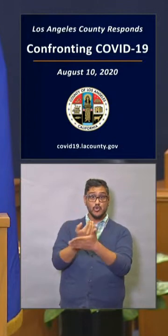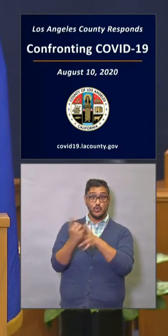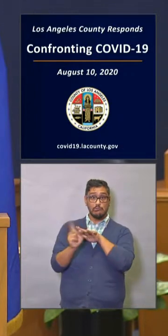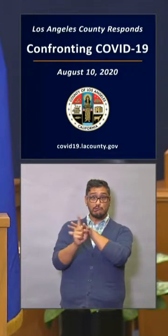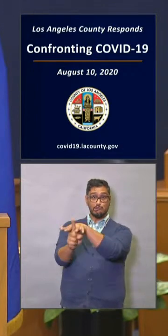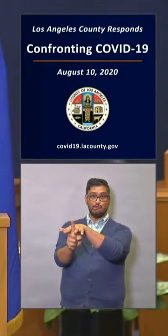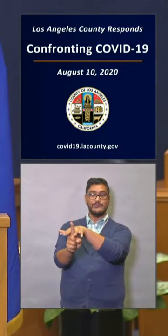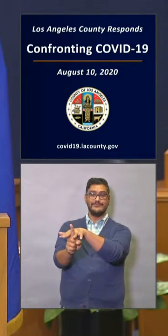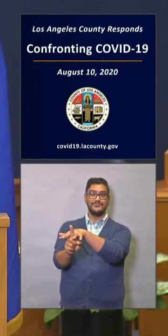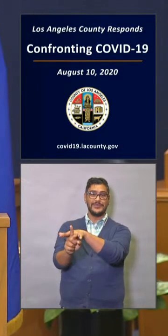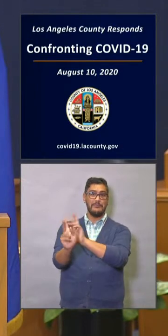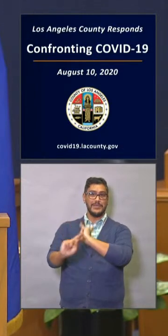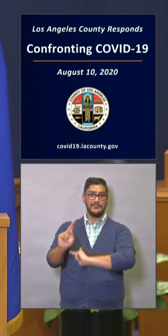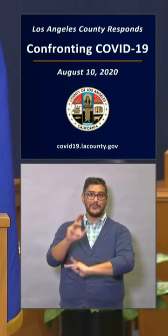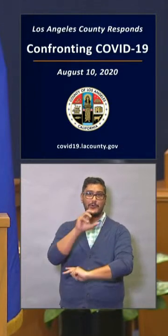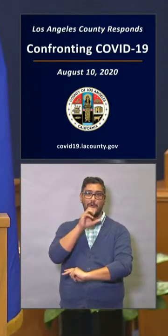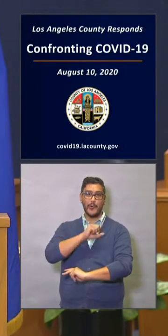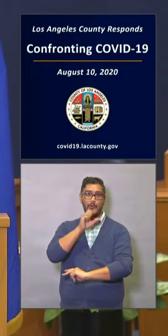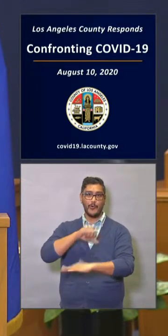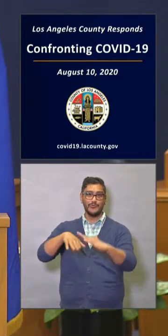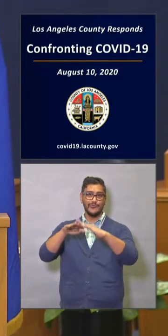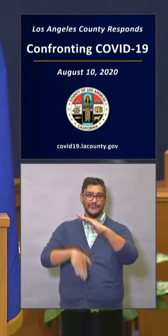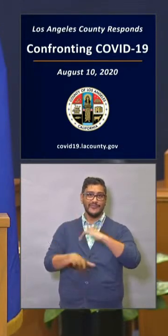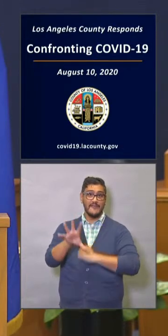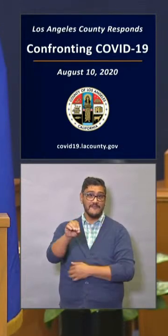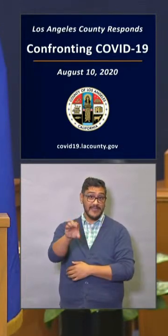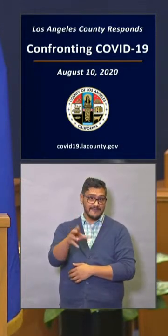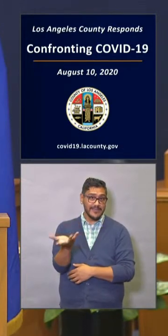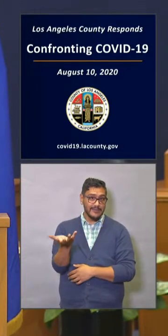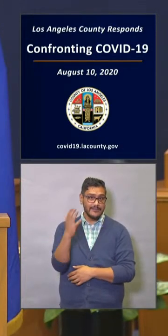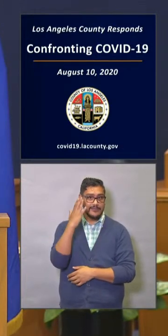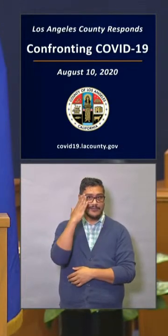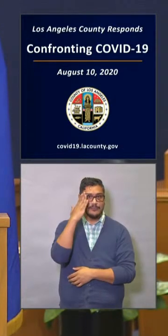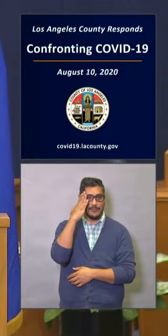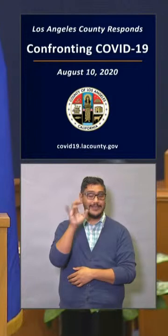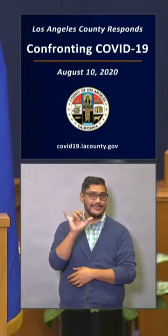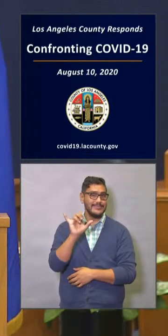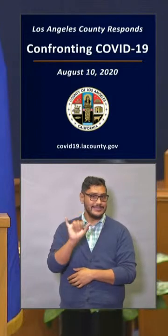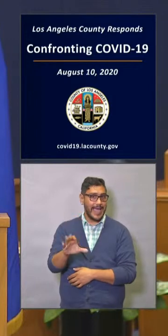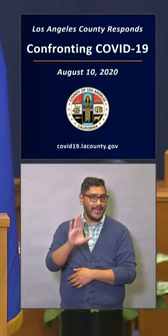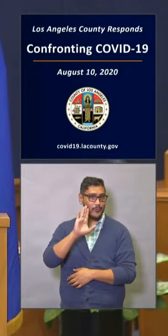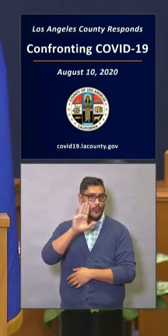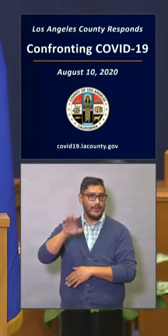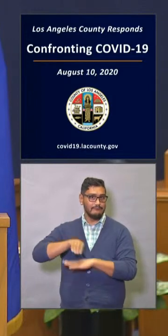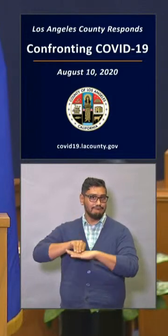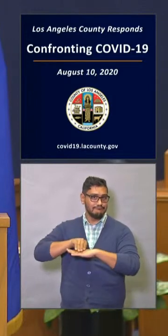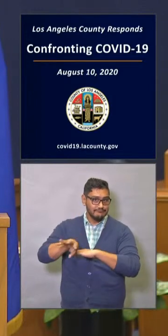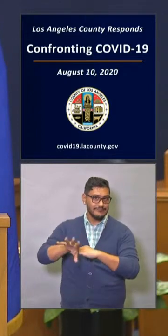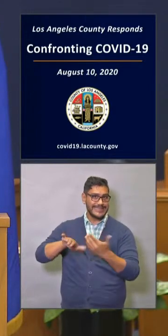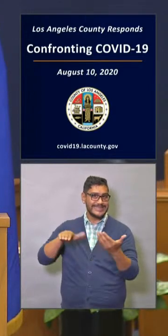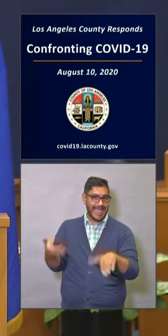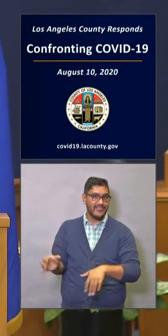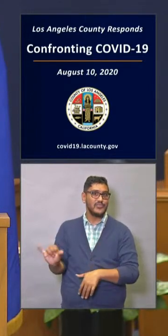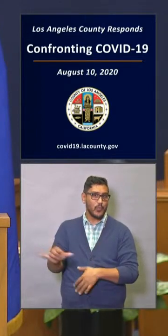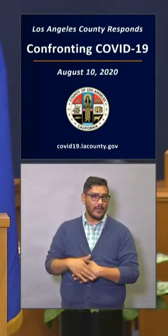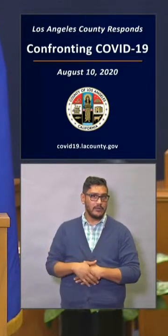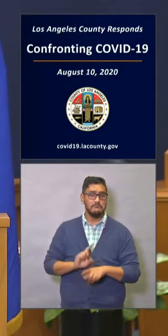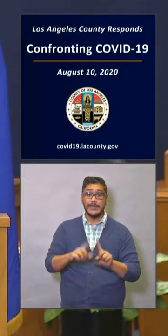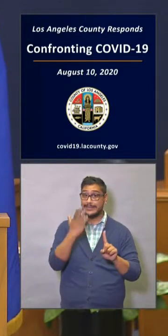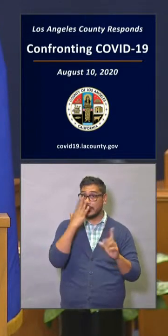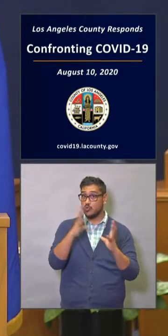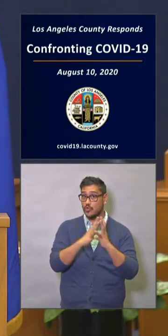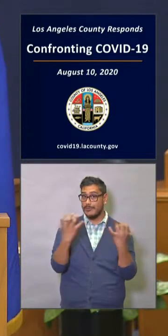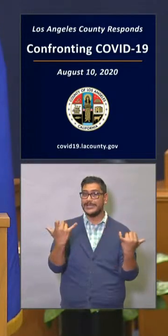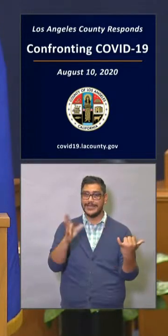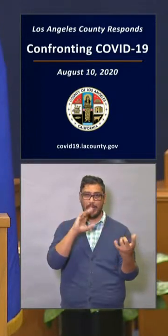cases today were in people under the age of 50. That also is probably going to have an impact on deaths as well. But thank you so much. And now we'll